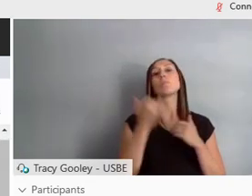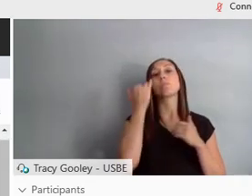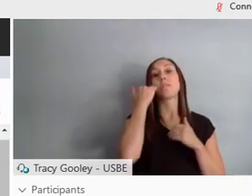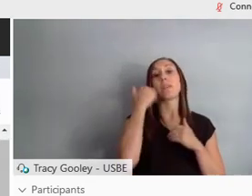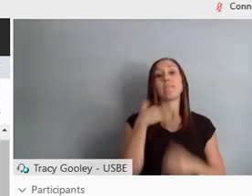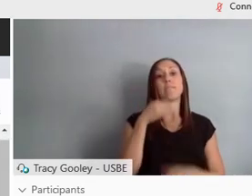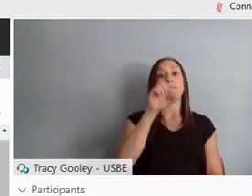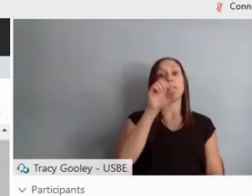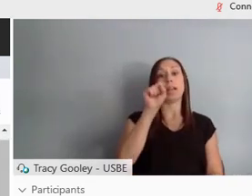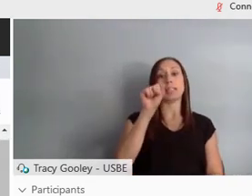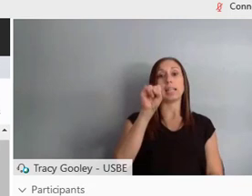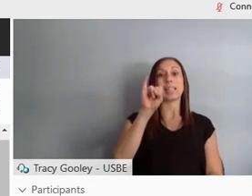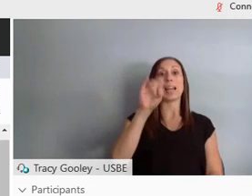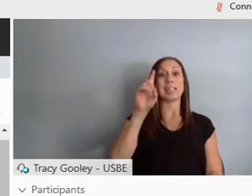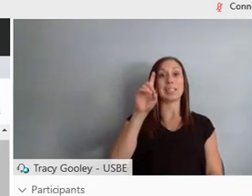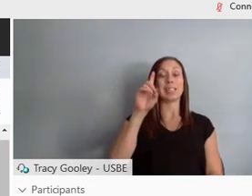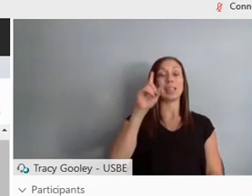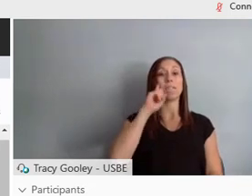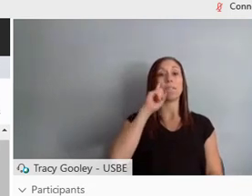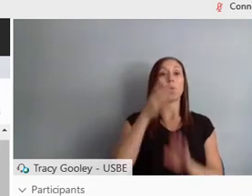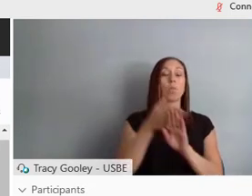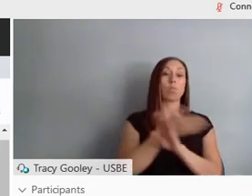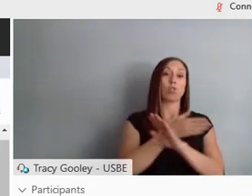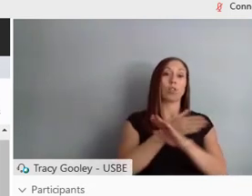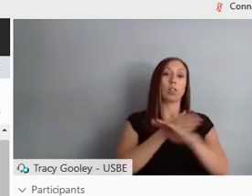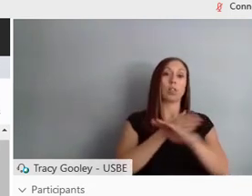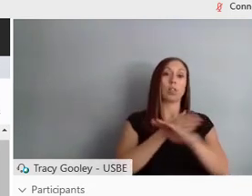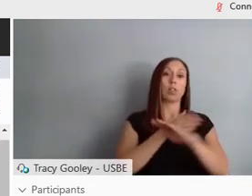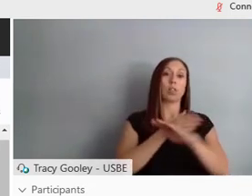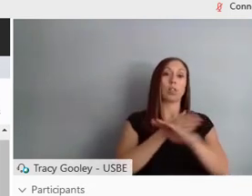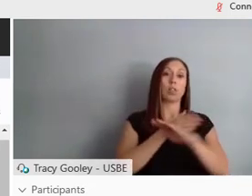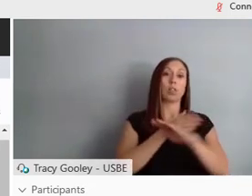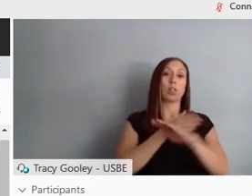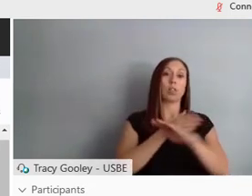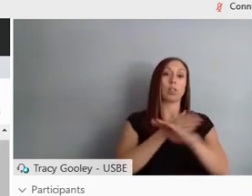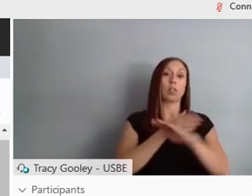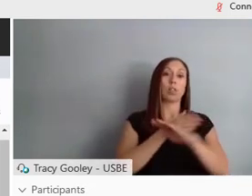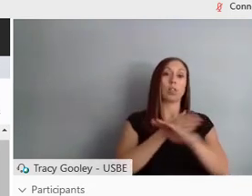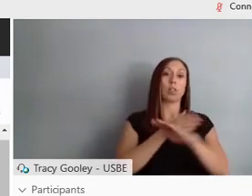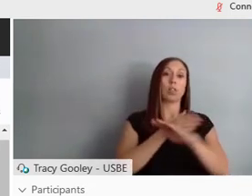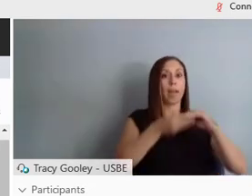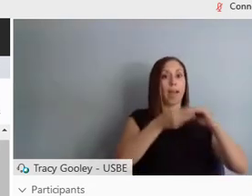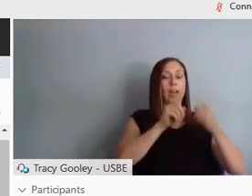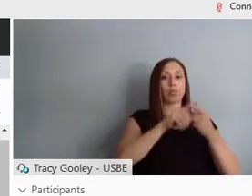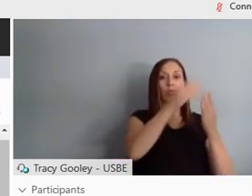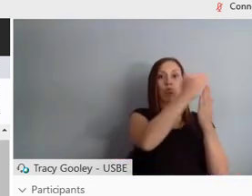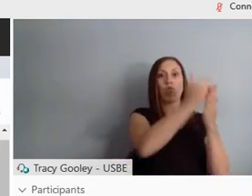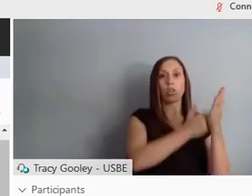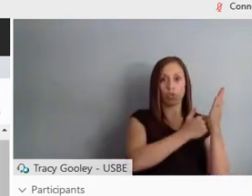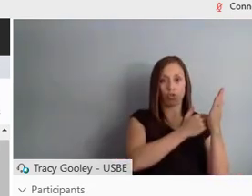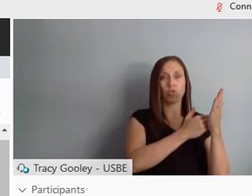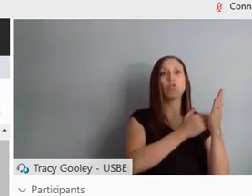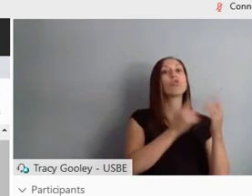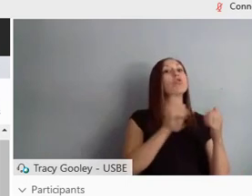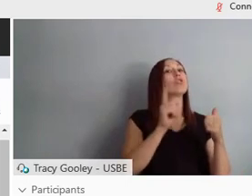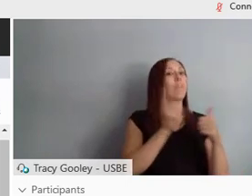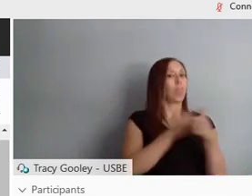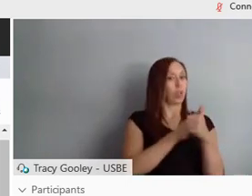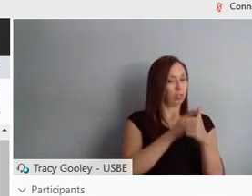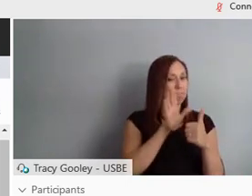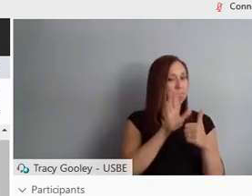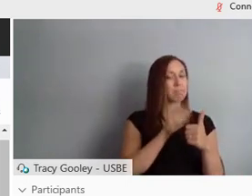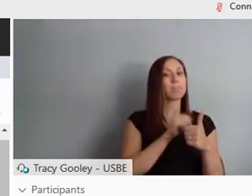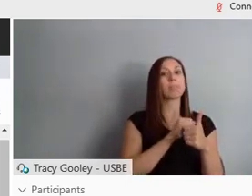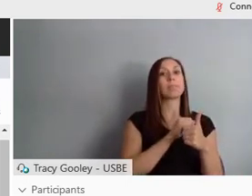an SSID for the preschool student that I want to roster. That is the first step in the process.